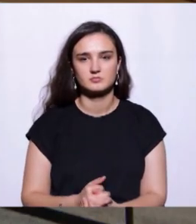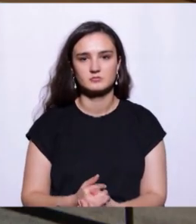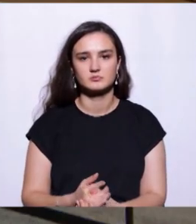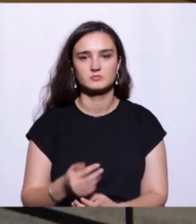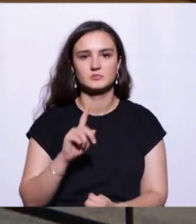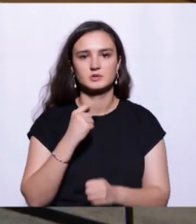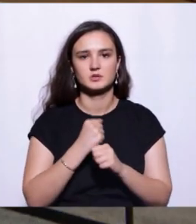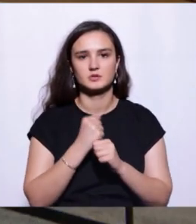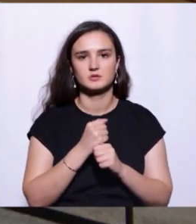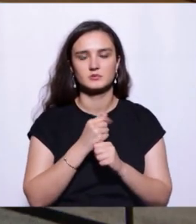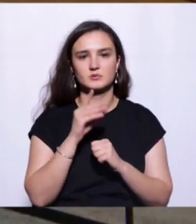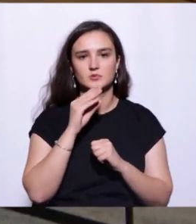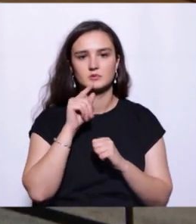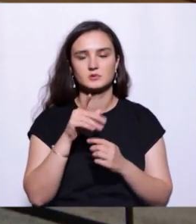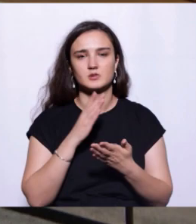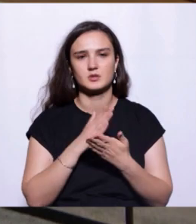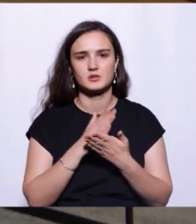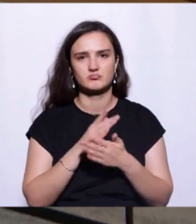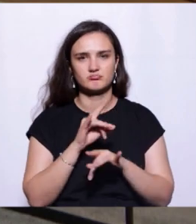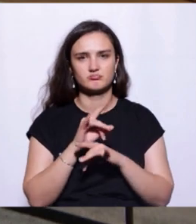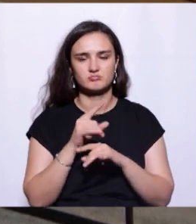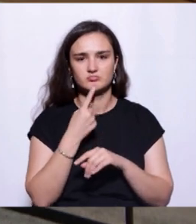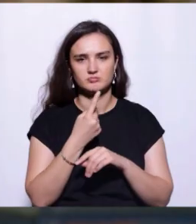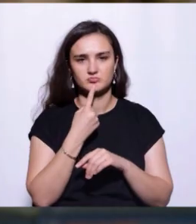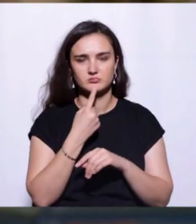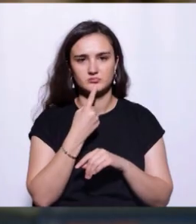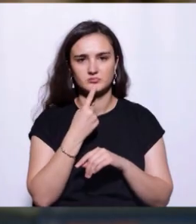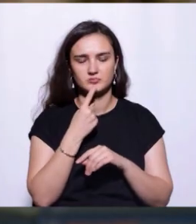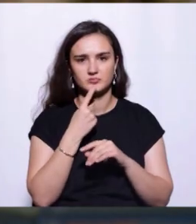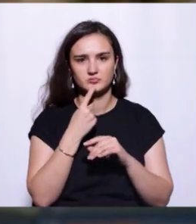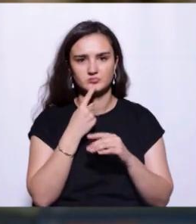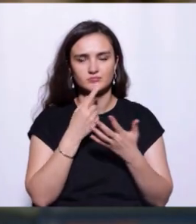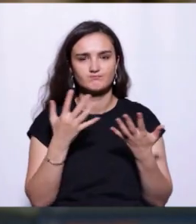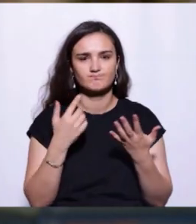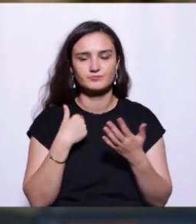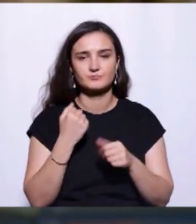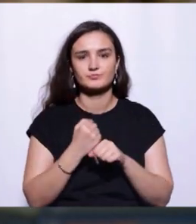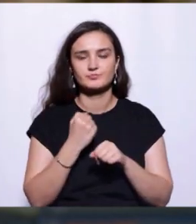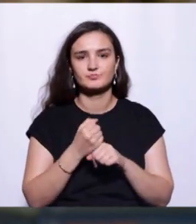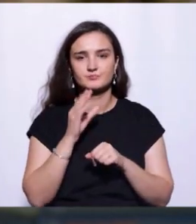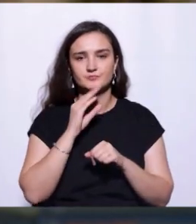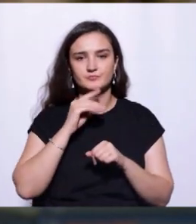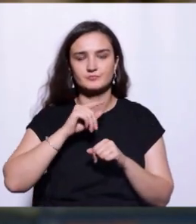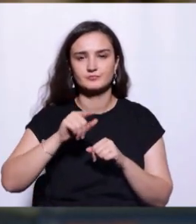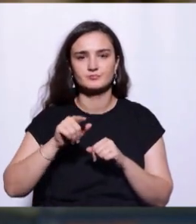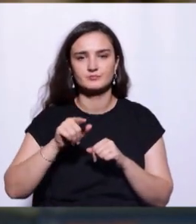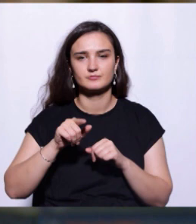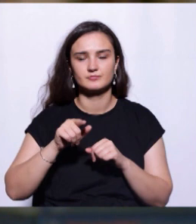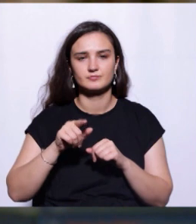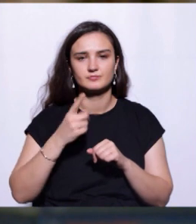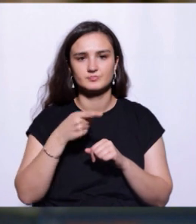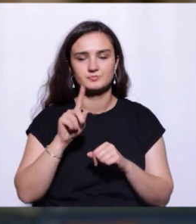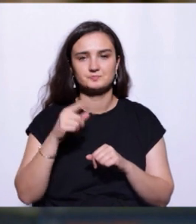do when you are in poor health? Well, Miss Sophie, there are several things you can do when you are in poor health.